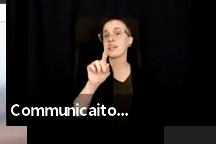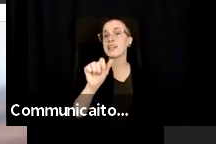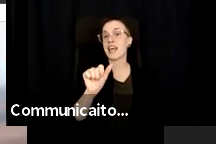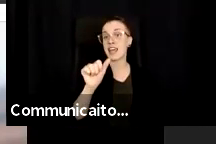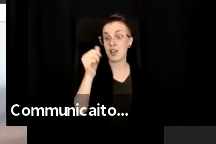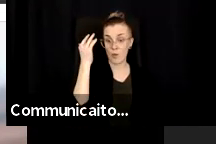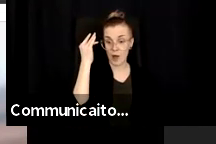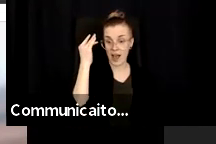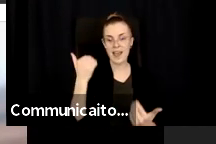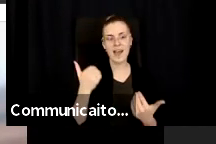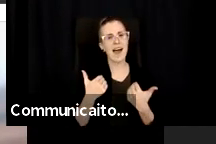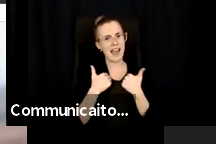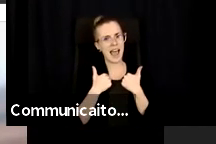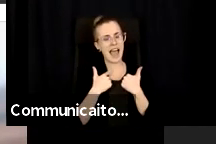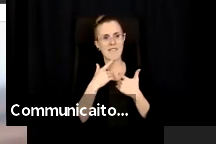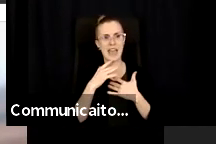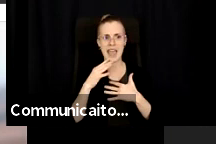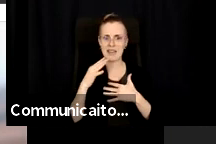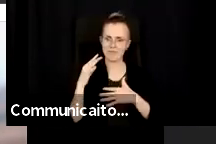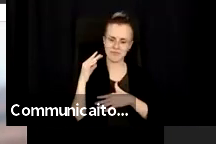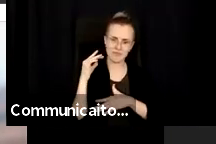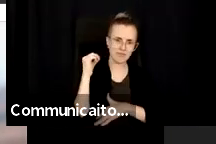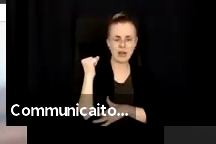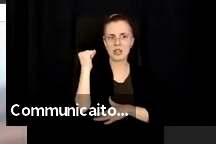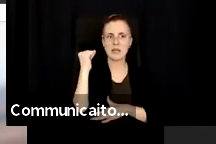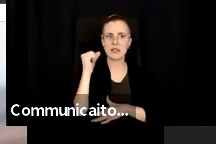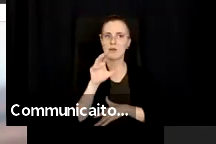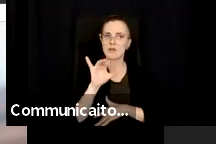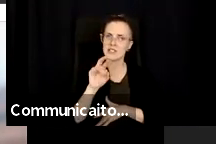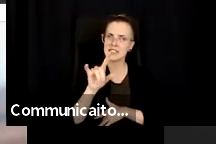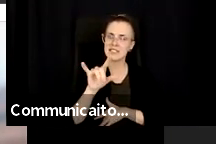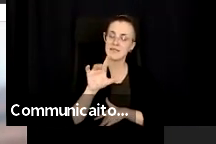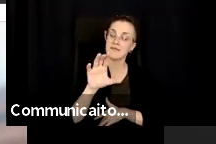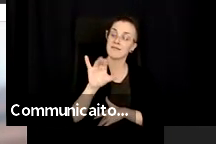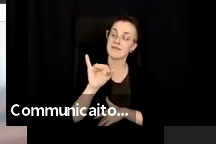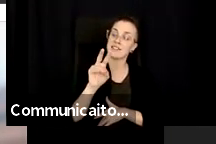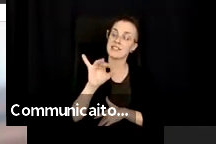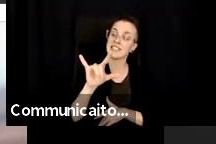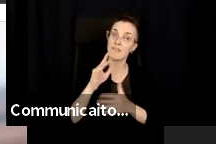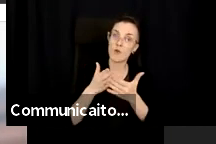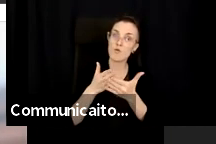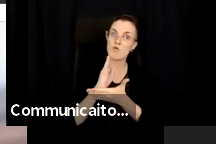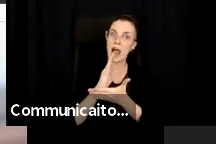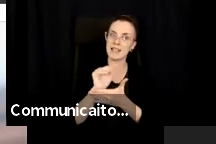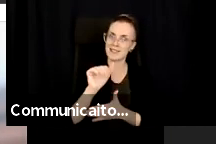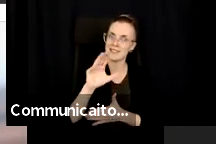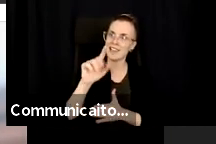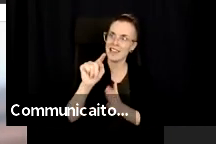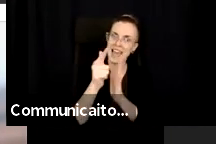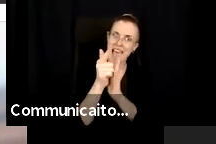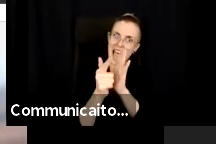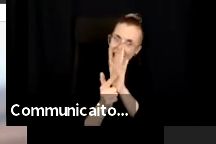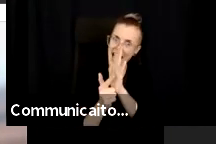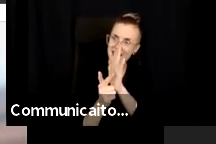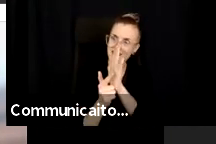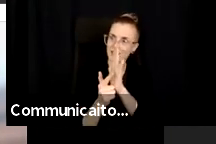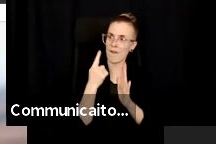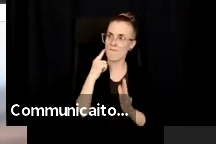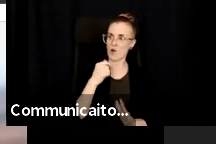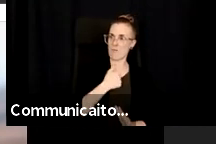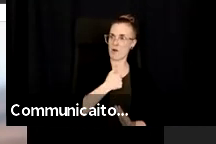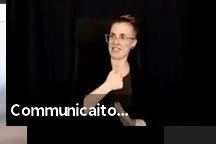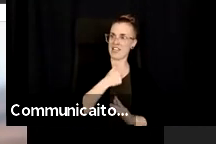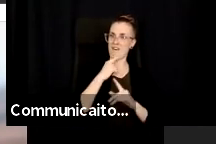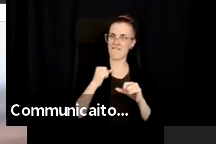monumental Civil Rights Act dedicated for my disabled self, fought vigorously by